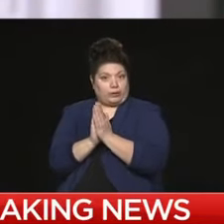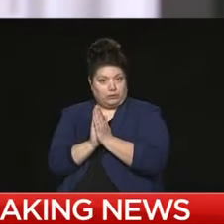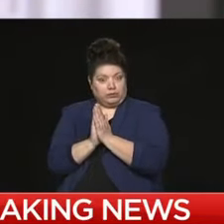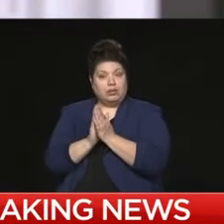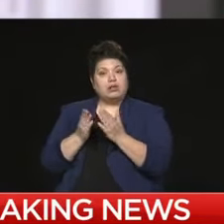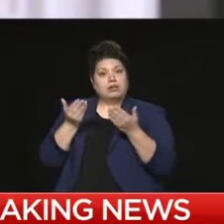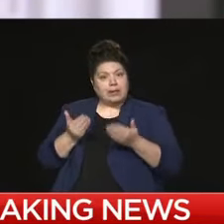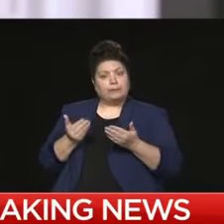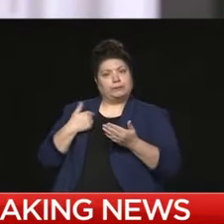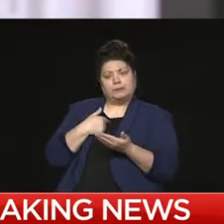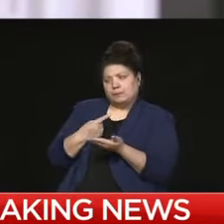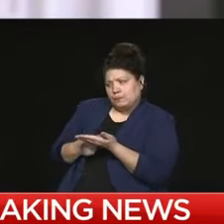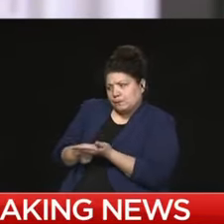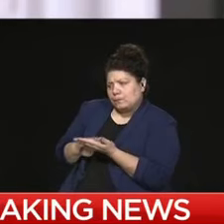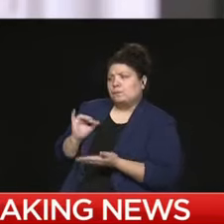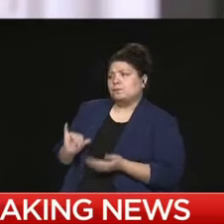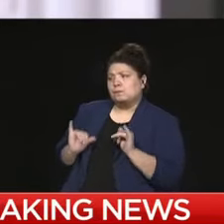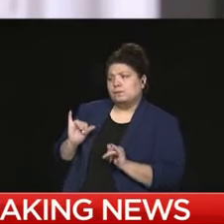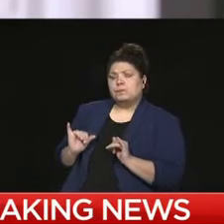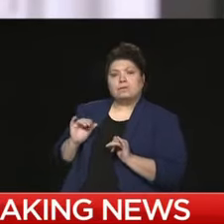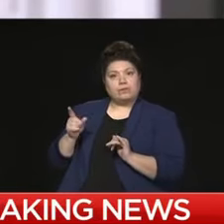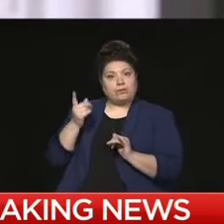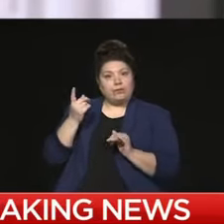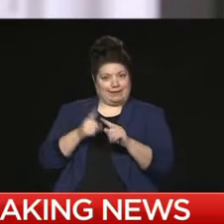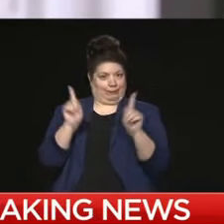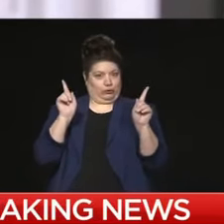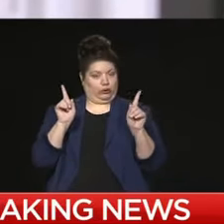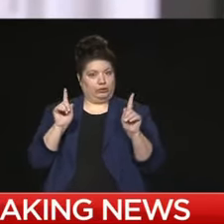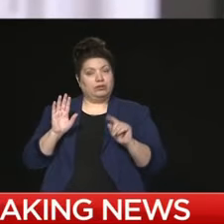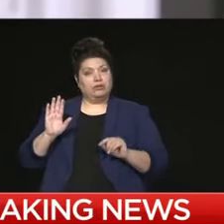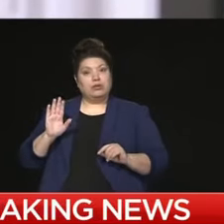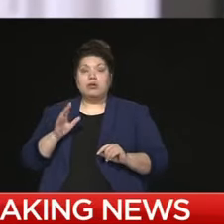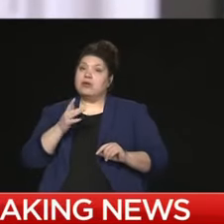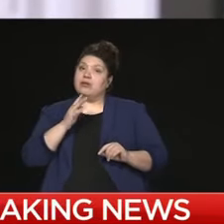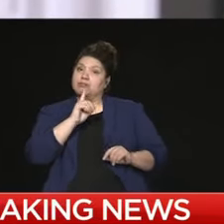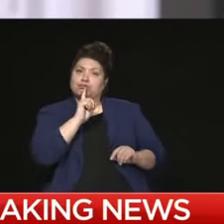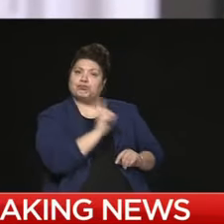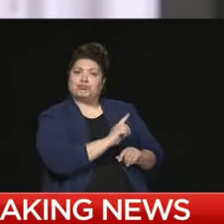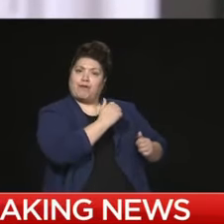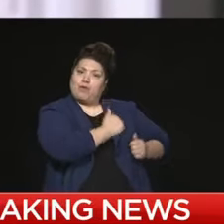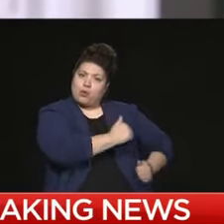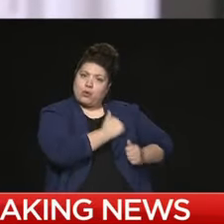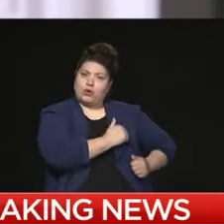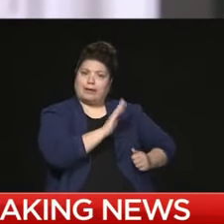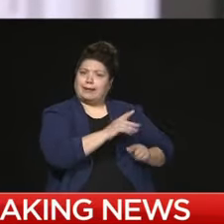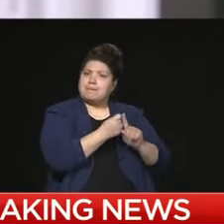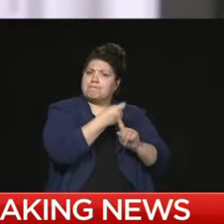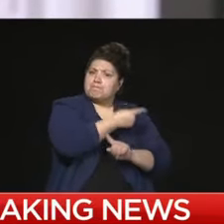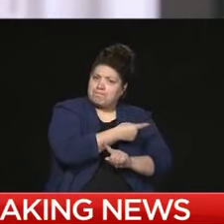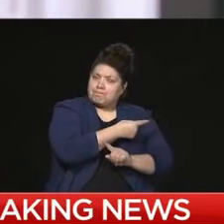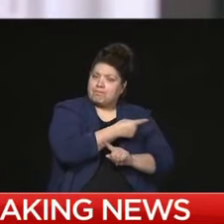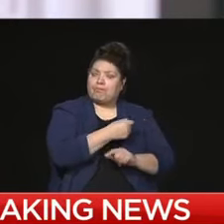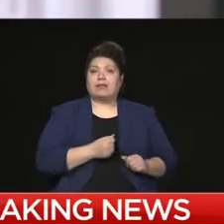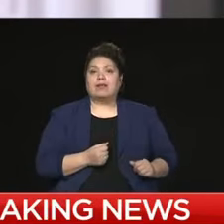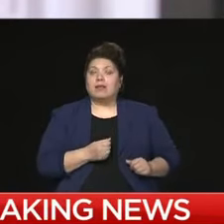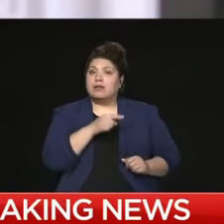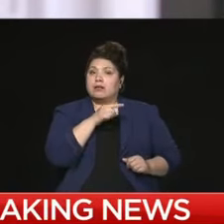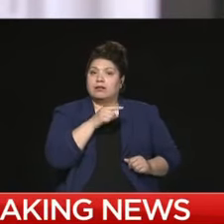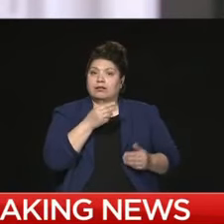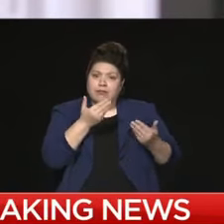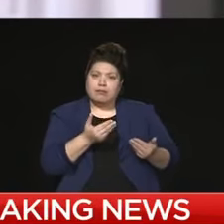it's a little bit different than what has been asked the Army to do in the past. So we are now examining with